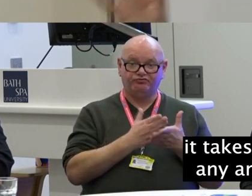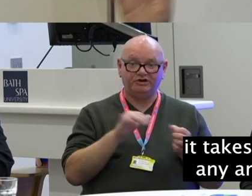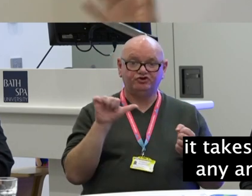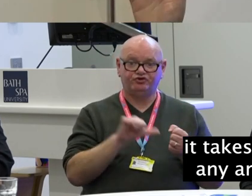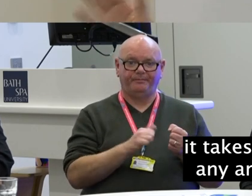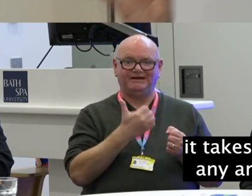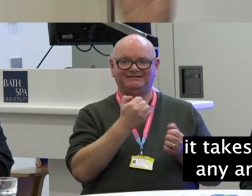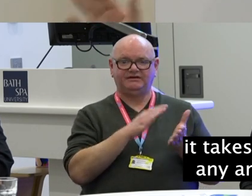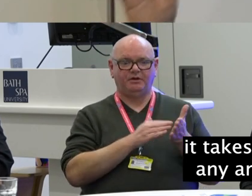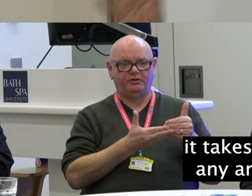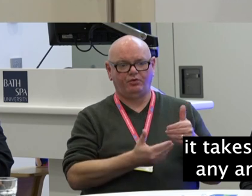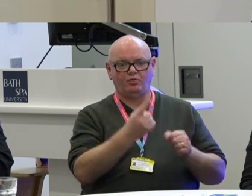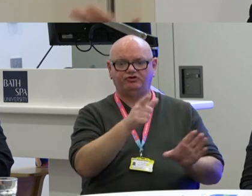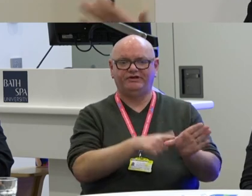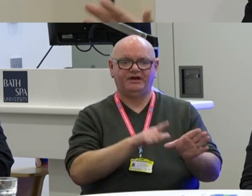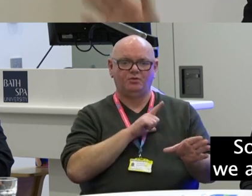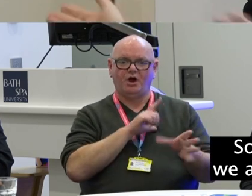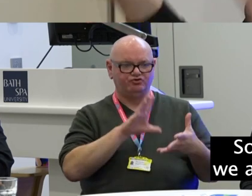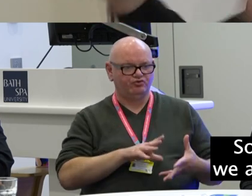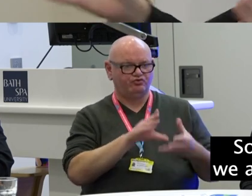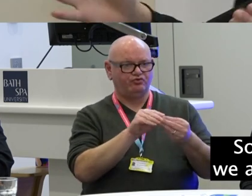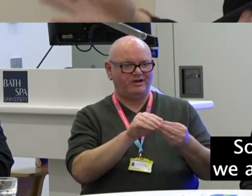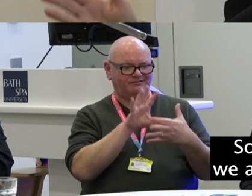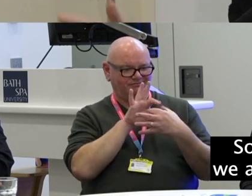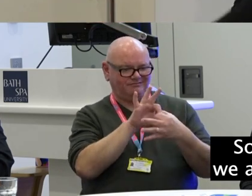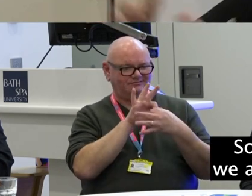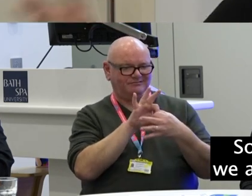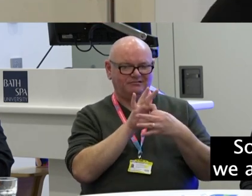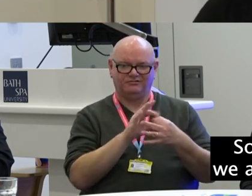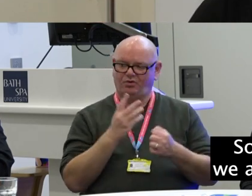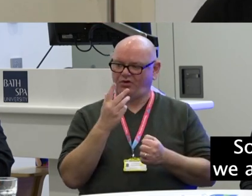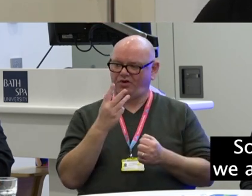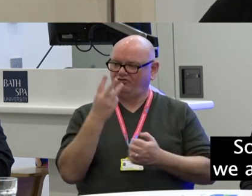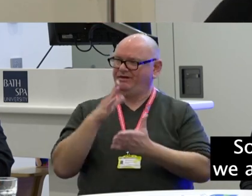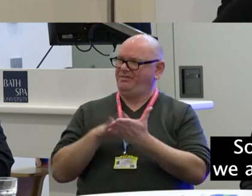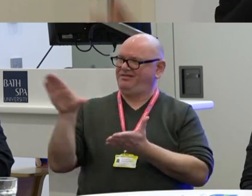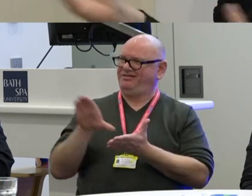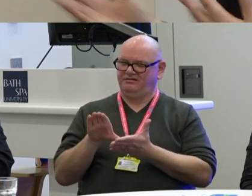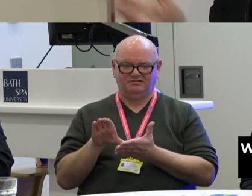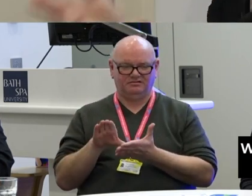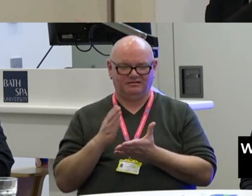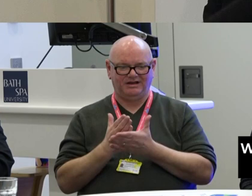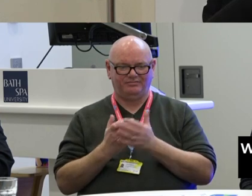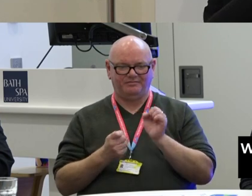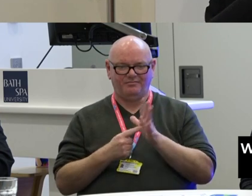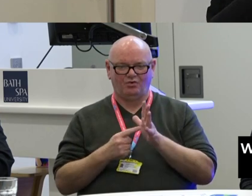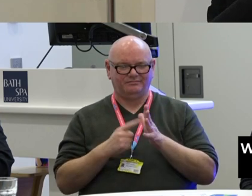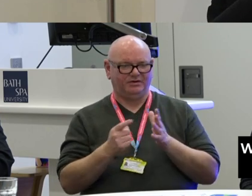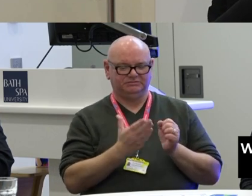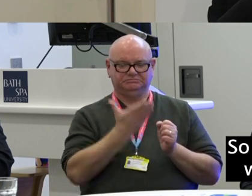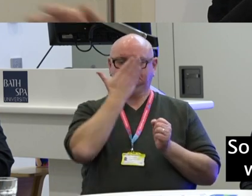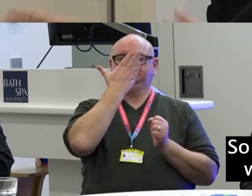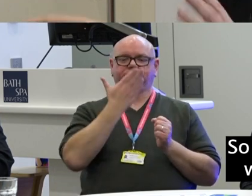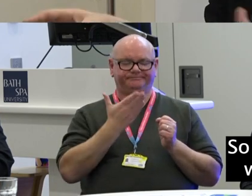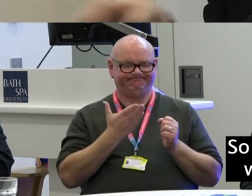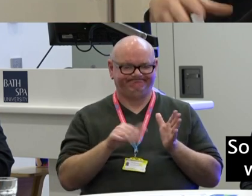any artistic group or network well, right? So this 3-month thing, we all know that it doesn't work, but we're kind of constricted to a certain